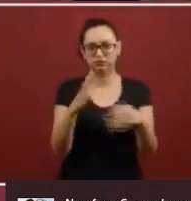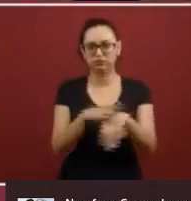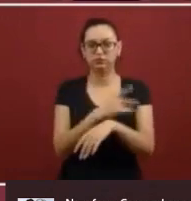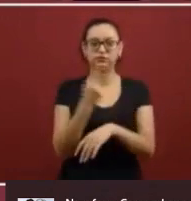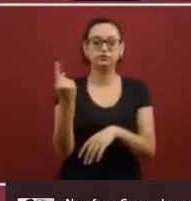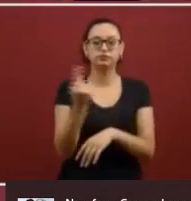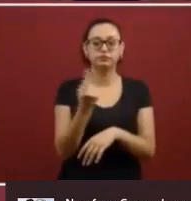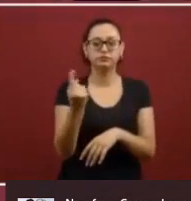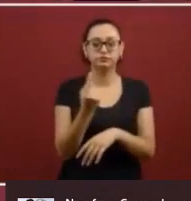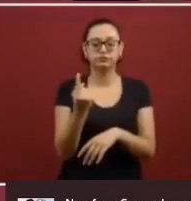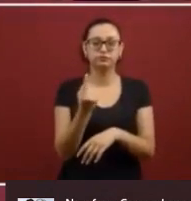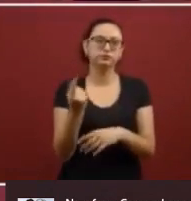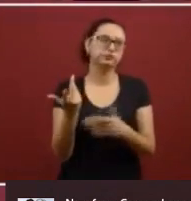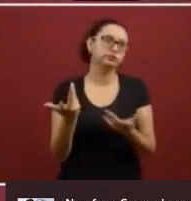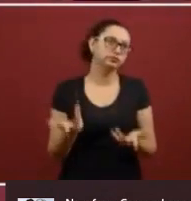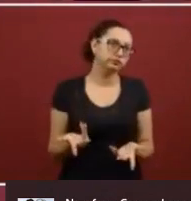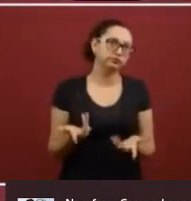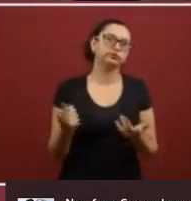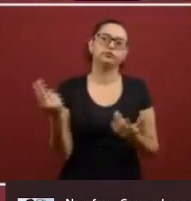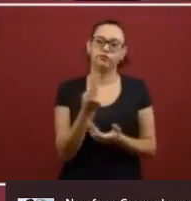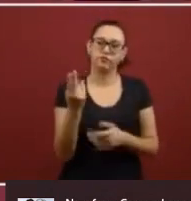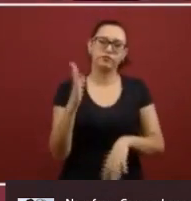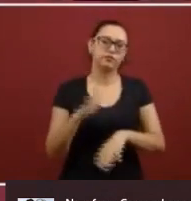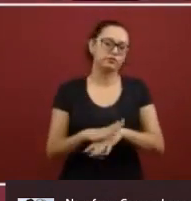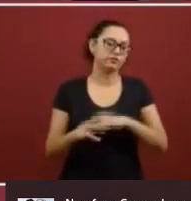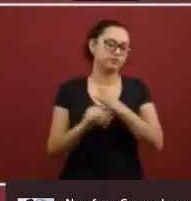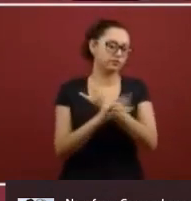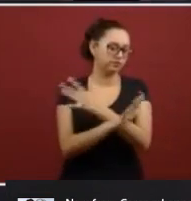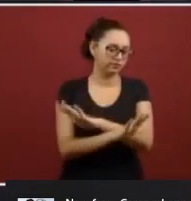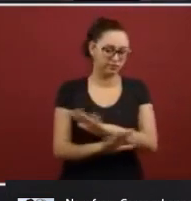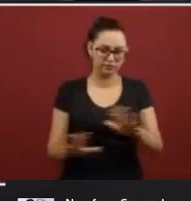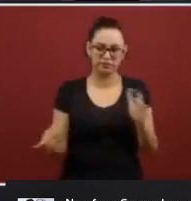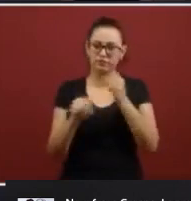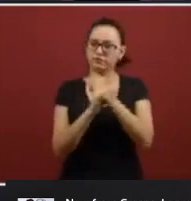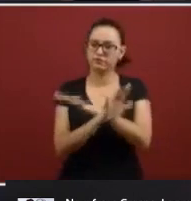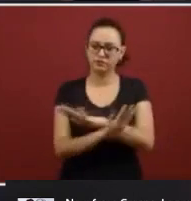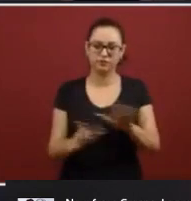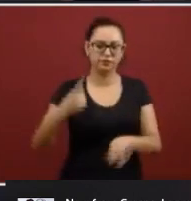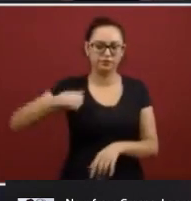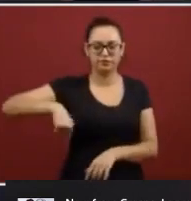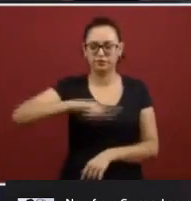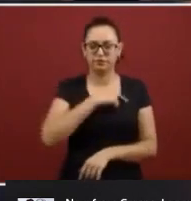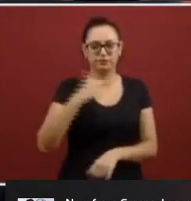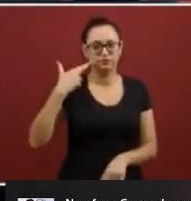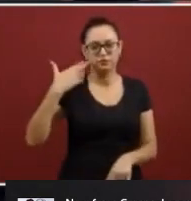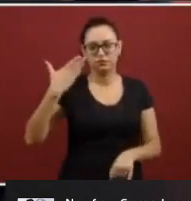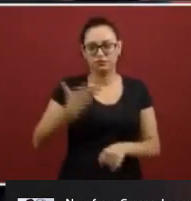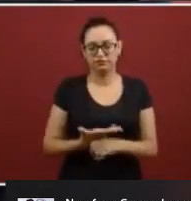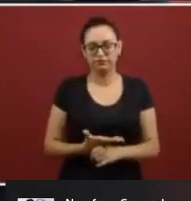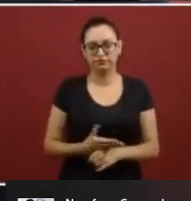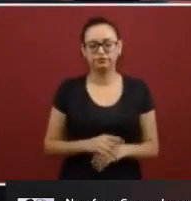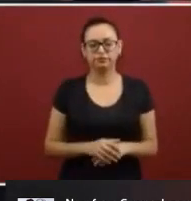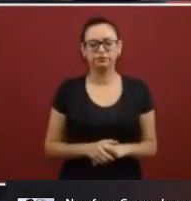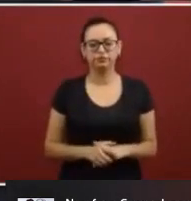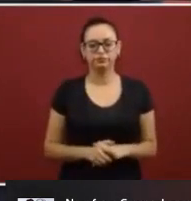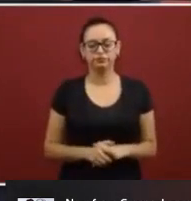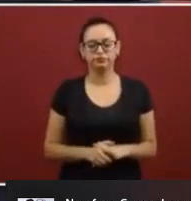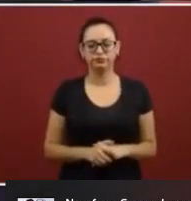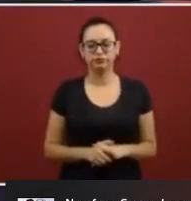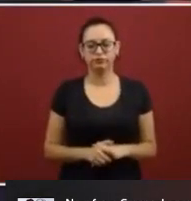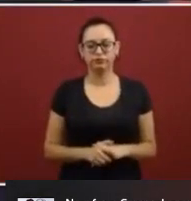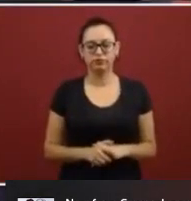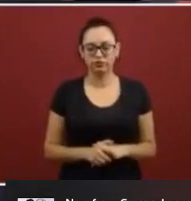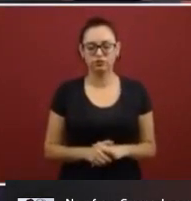Tenemos is que- because we have to informar inform. es nuestra That's our responsabilidad. responsibility. Tenemos que hacer